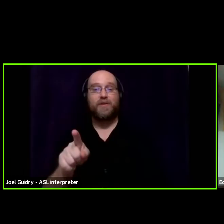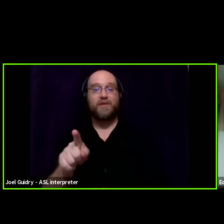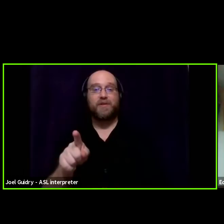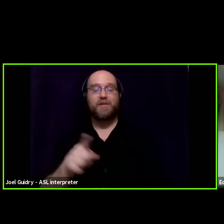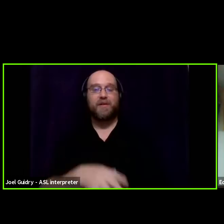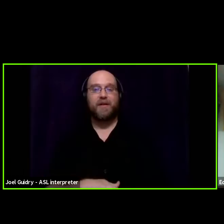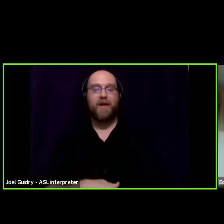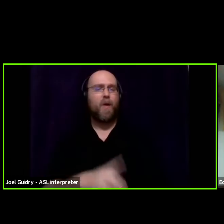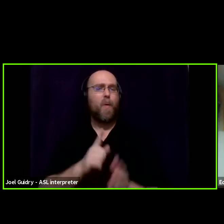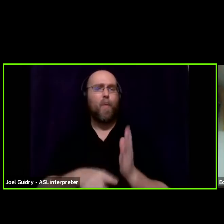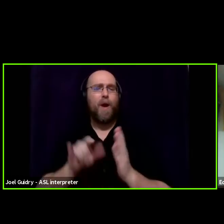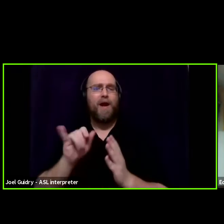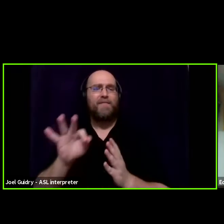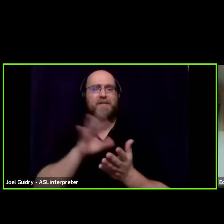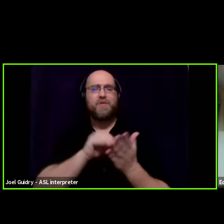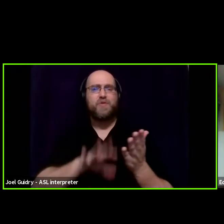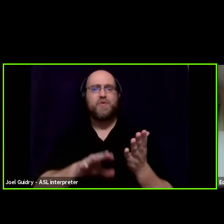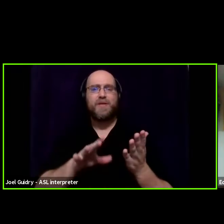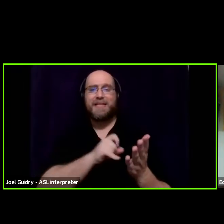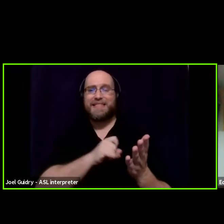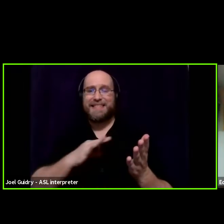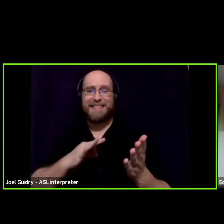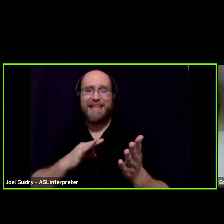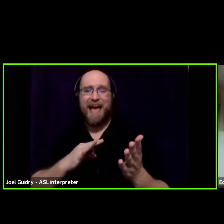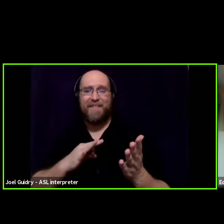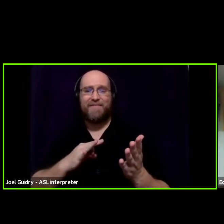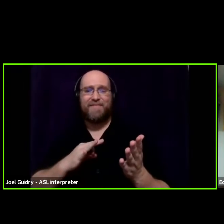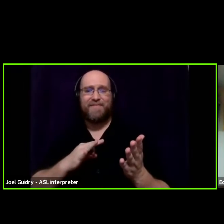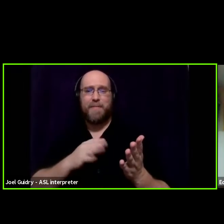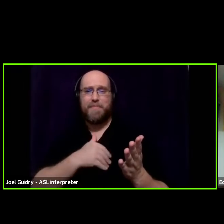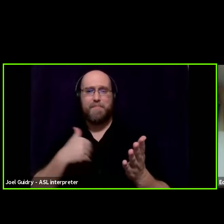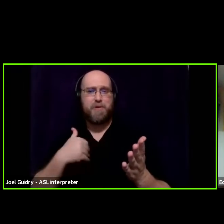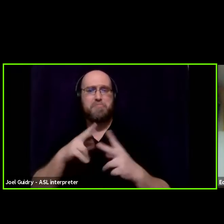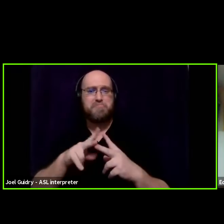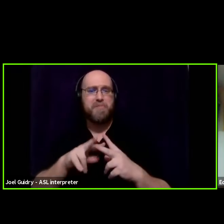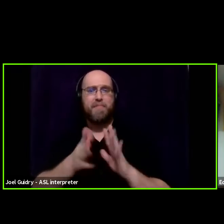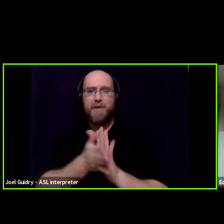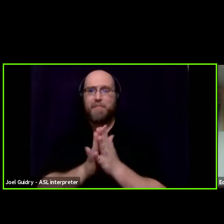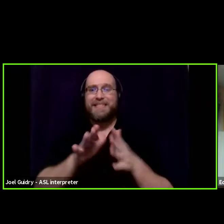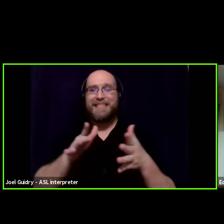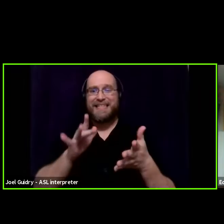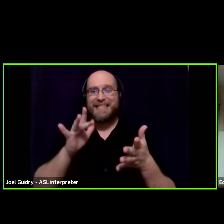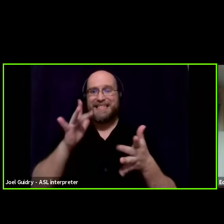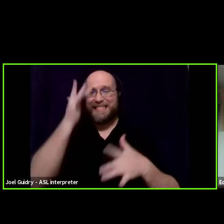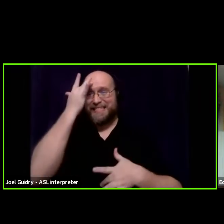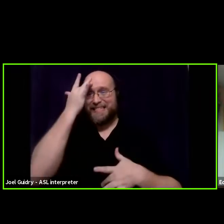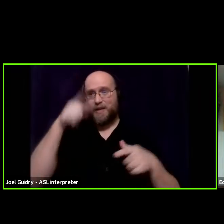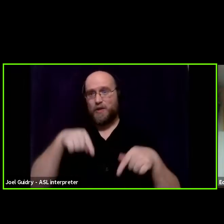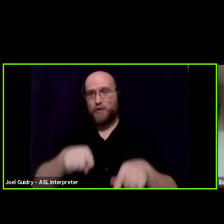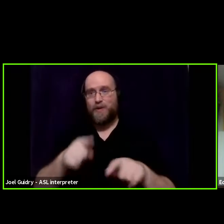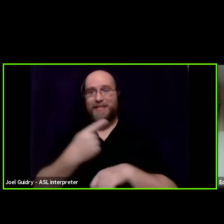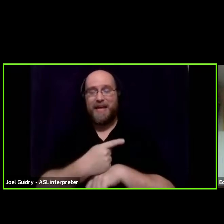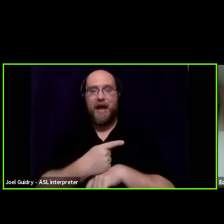student or staff member gets sick during the day? What do we do right then with the people who are near those?